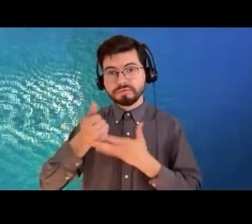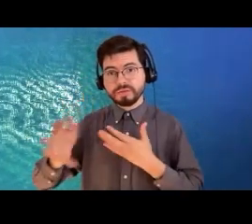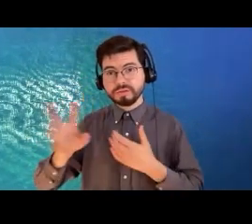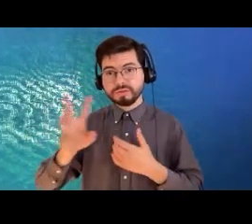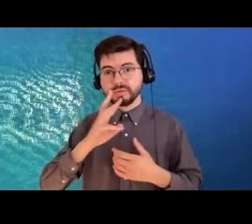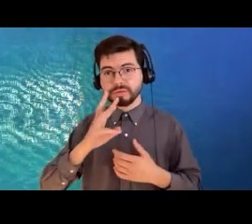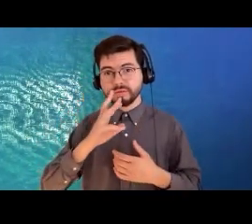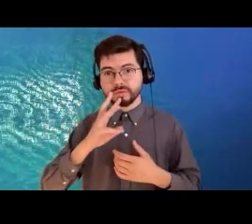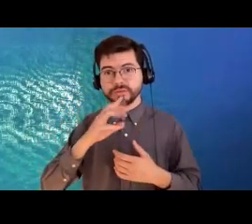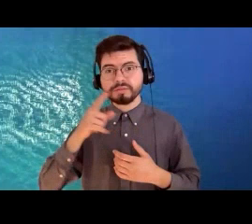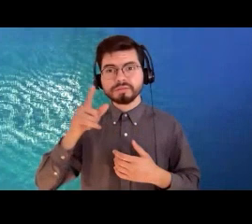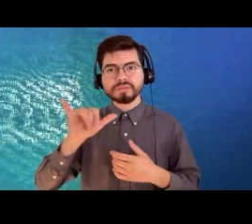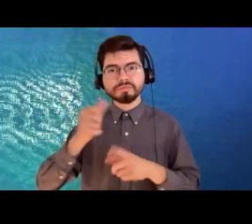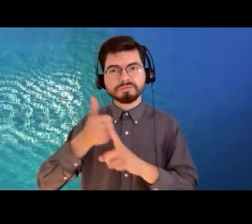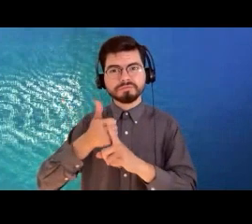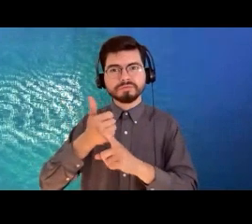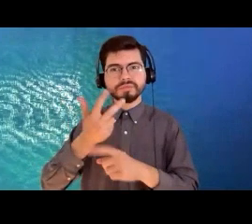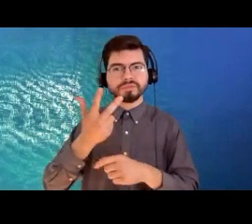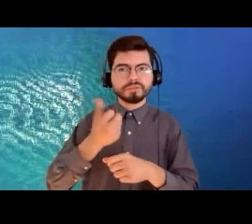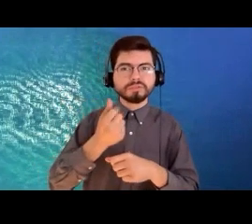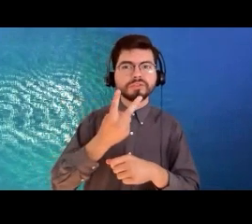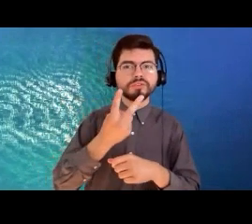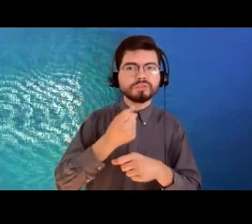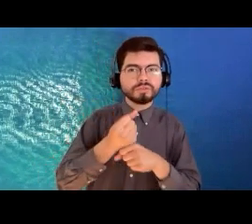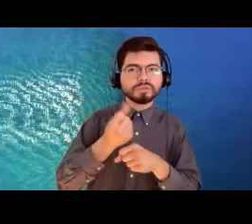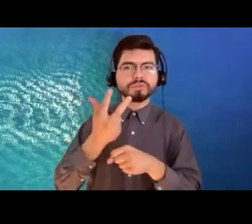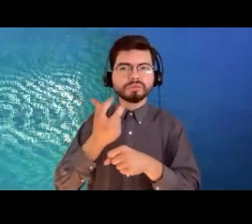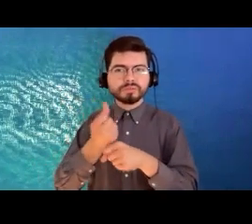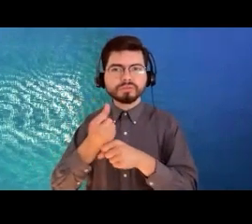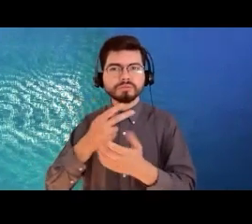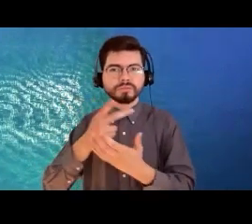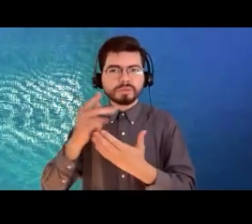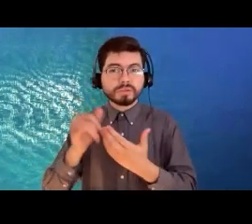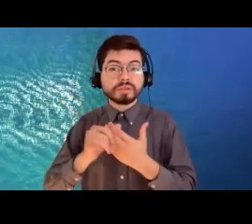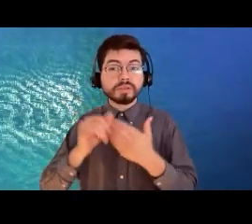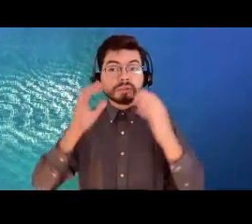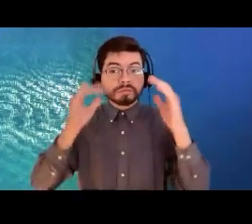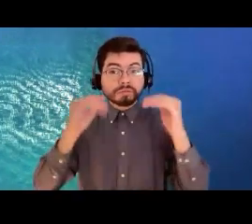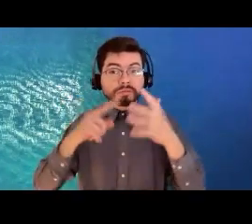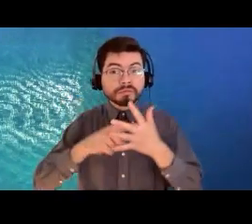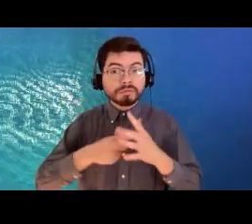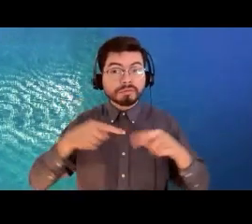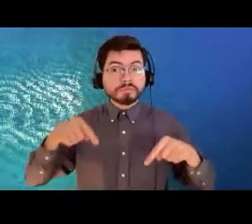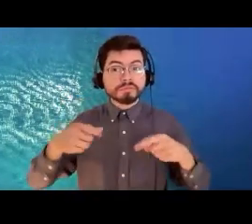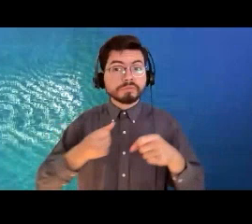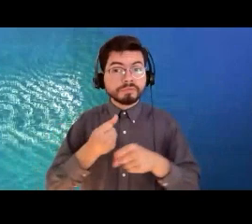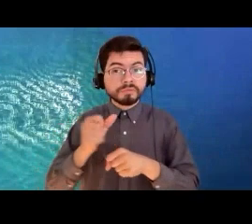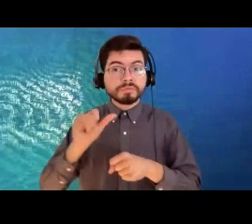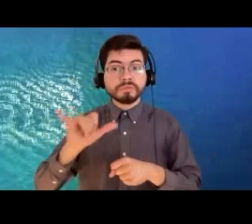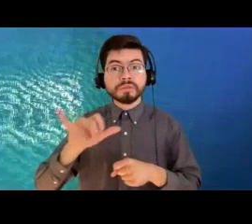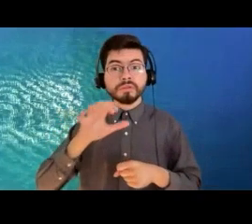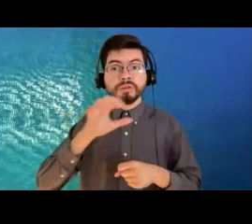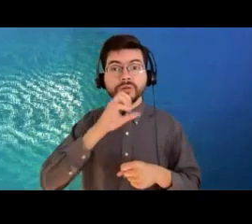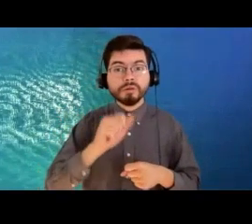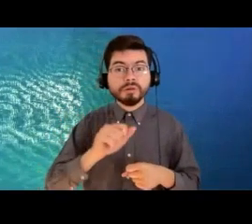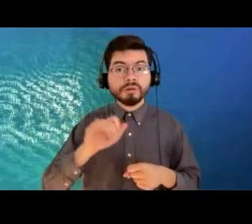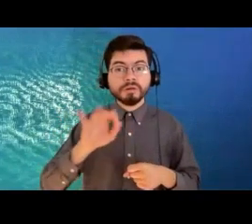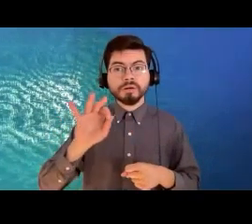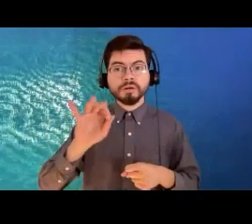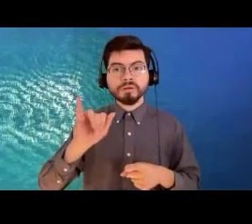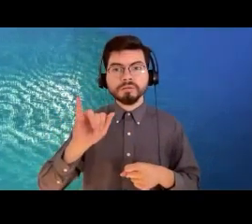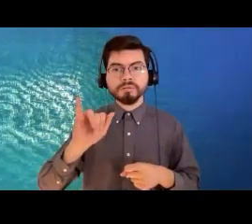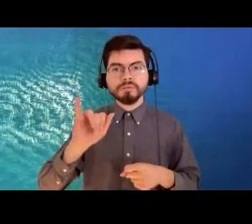to 3 year project. We're hoping to start this year on upgrading the Old Faithful water treatment plant.